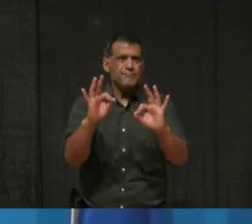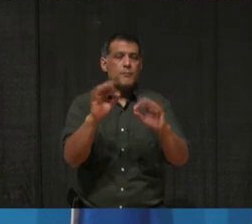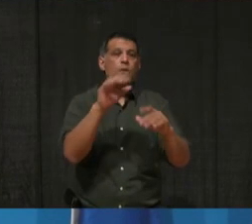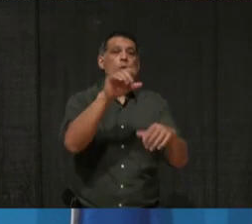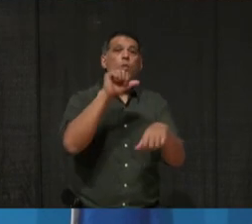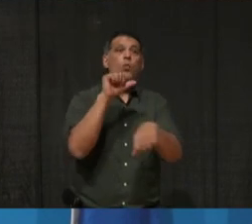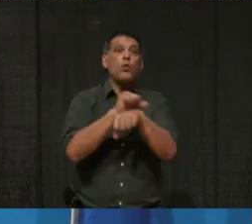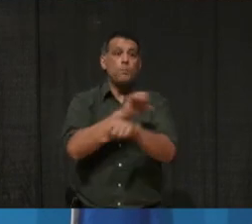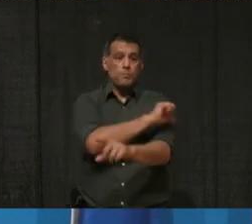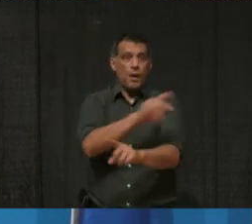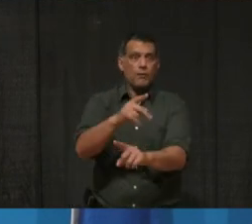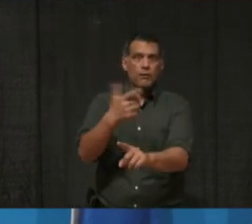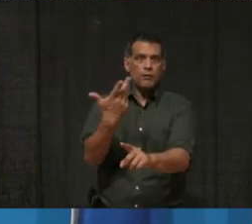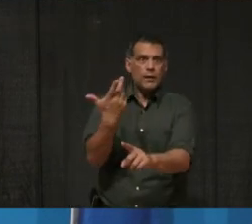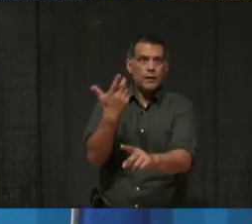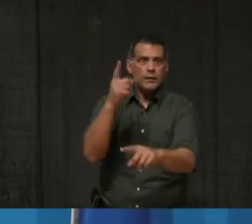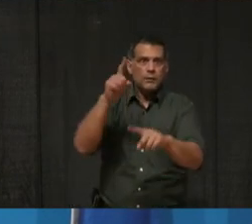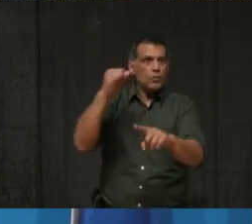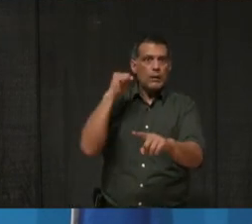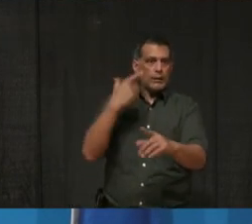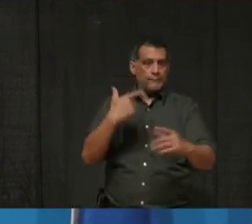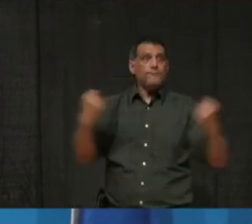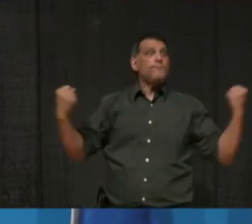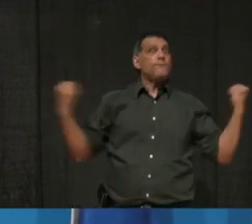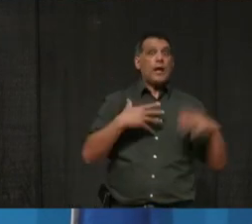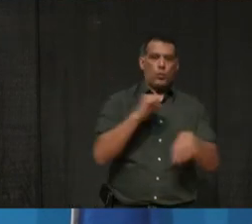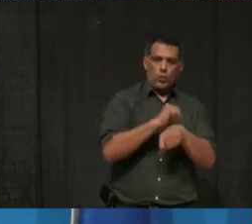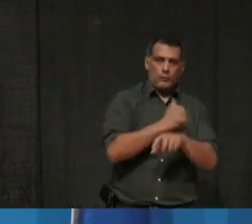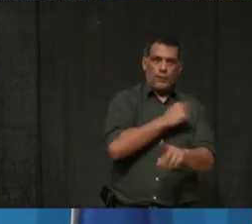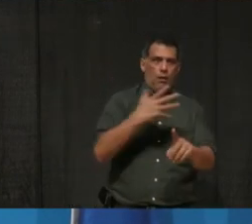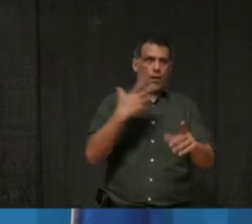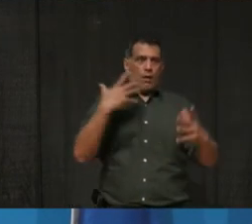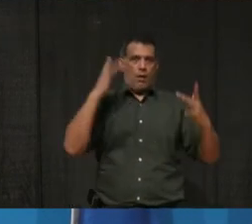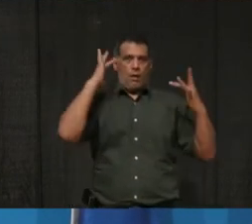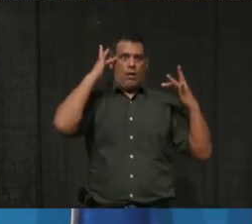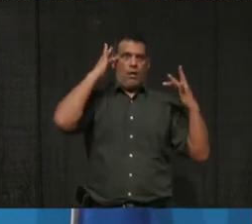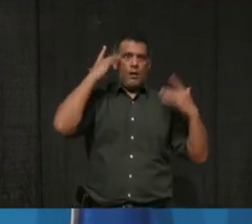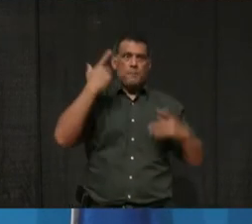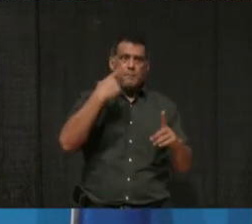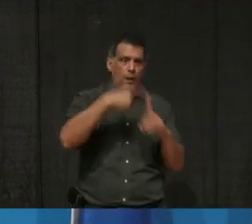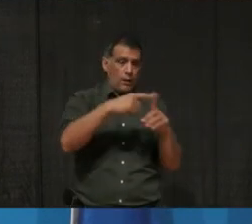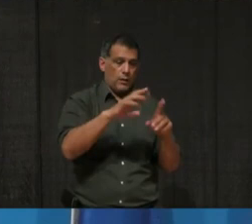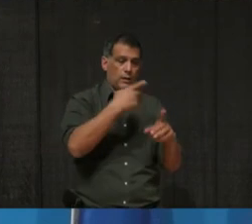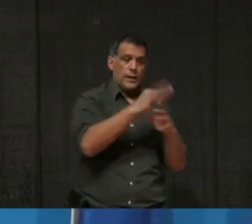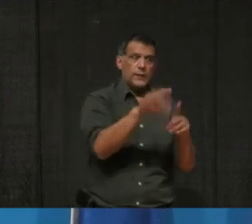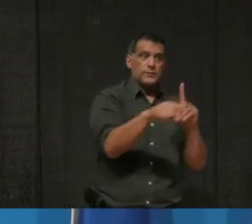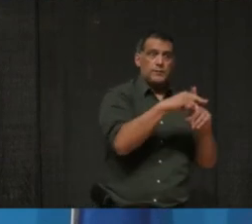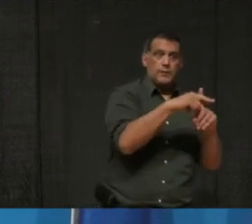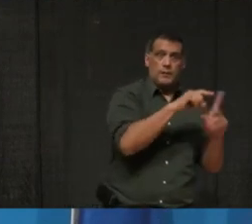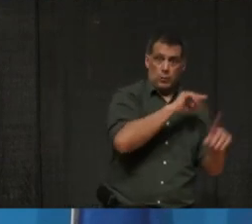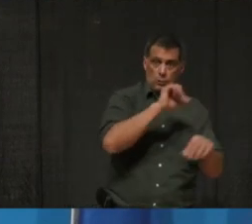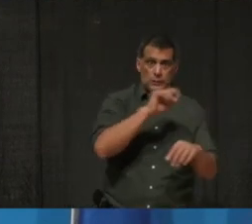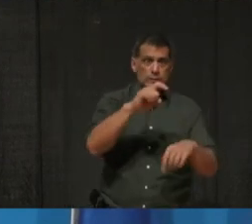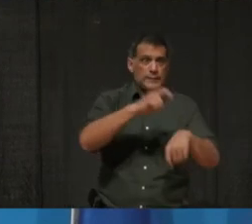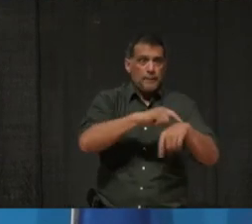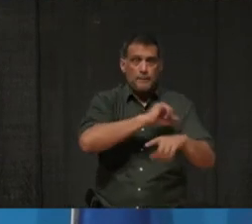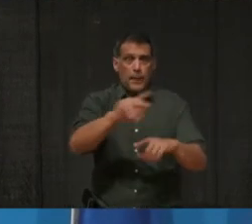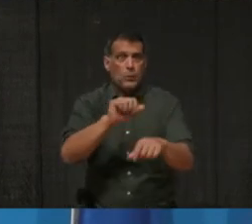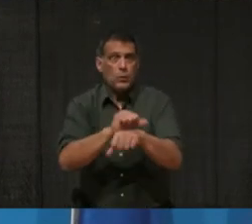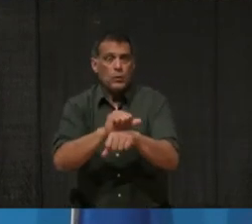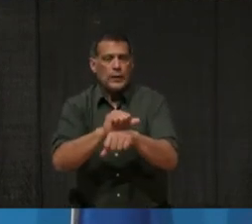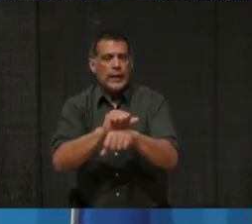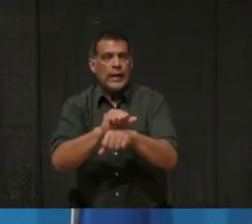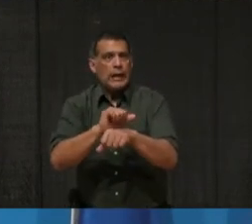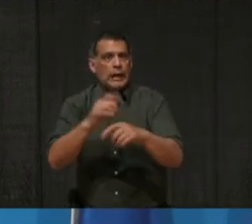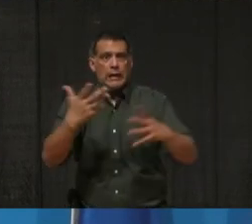get tested, fearful that they would have to take time off work and isolate while waiting for a result, and that a positive result would keep